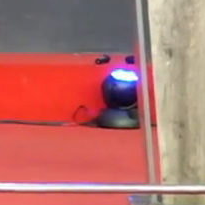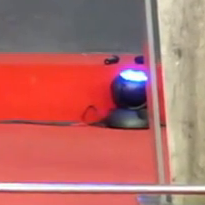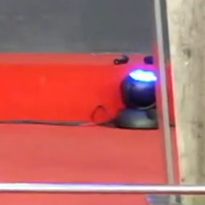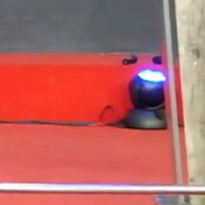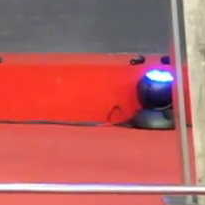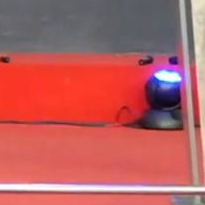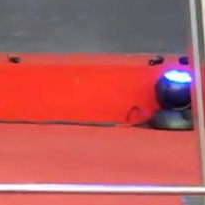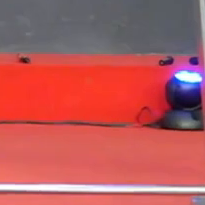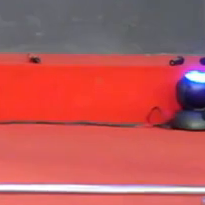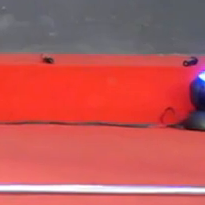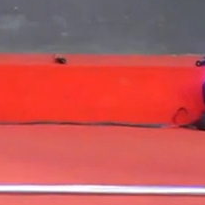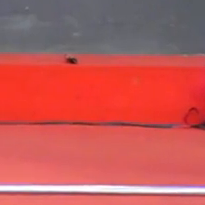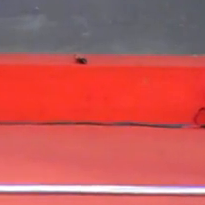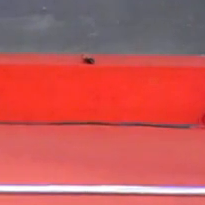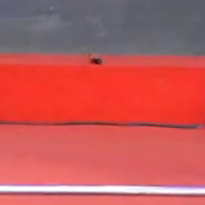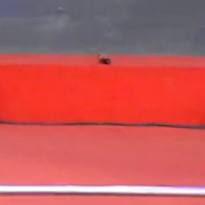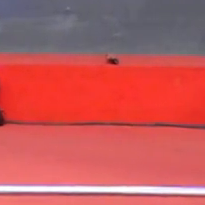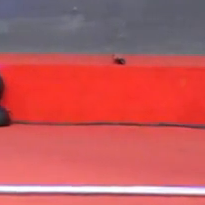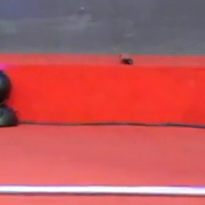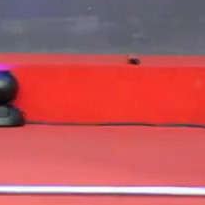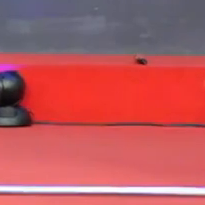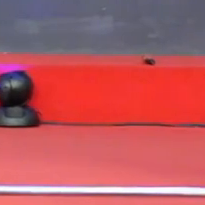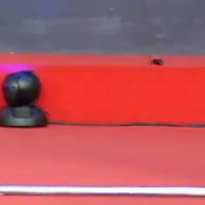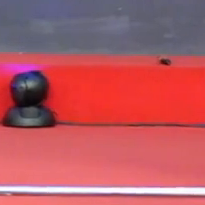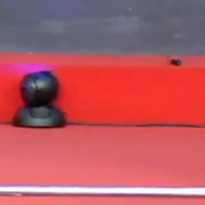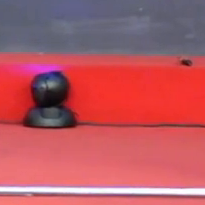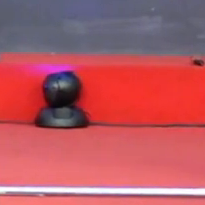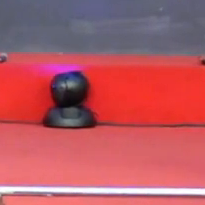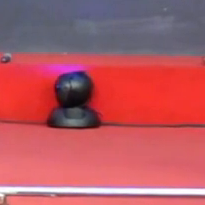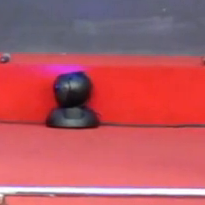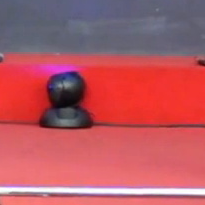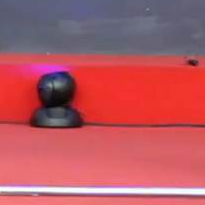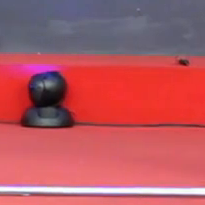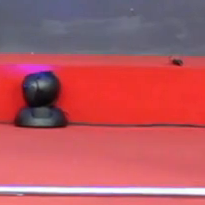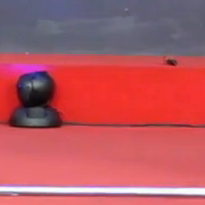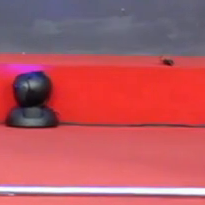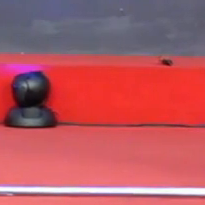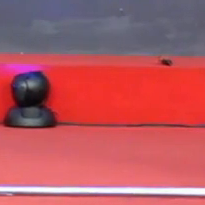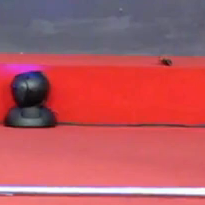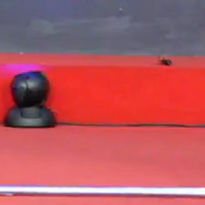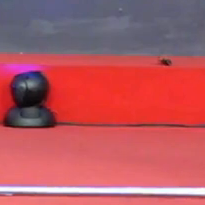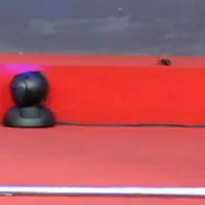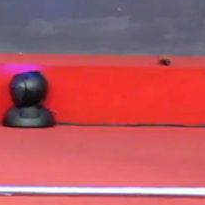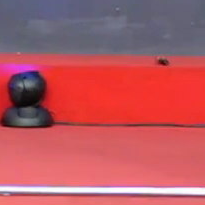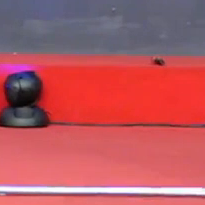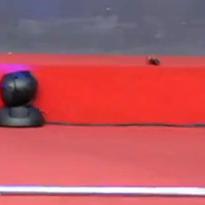through the growing season, na wakati zilikuwa zinakuwa, he watered the seed. Akaziweka maji. Kept it